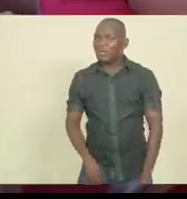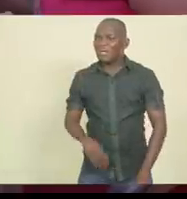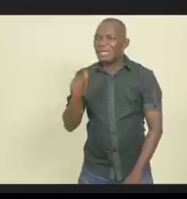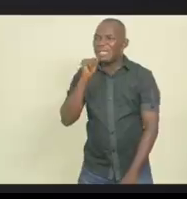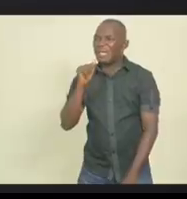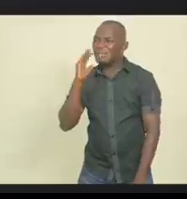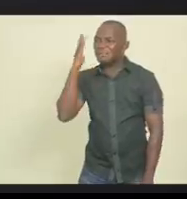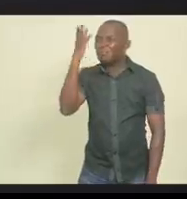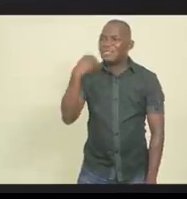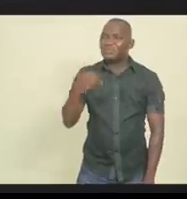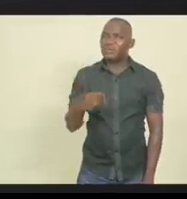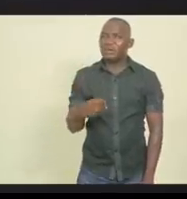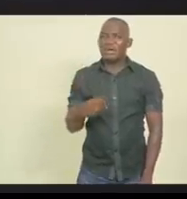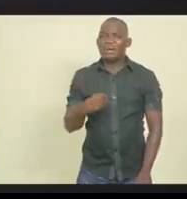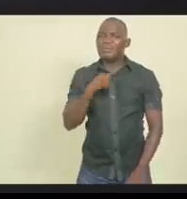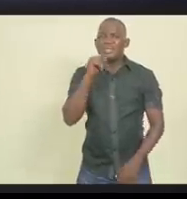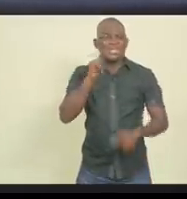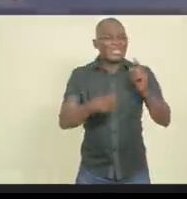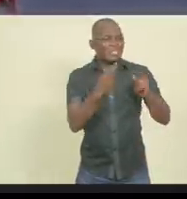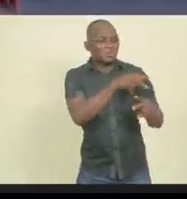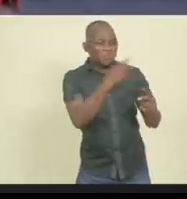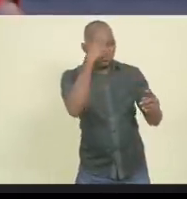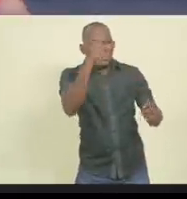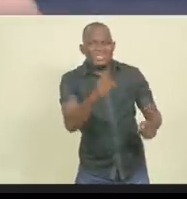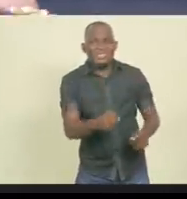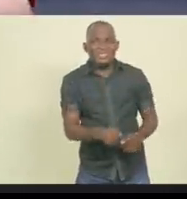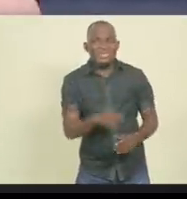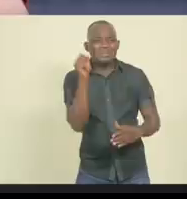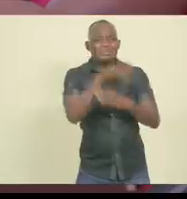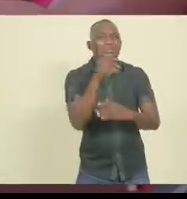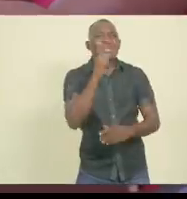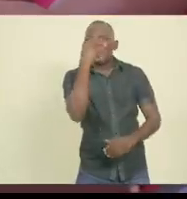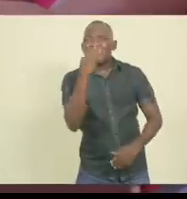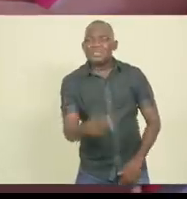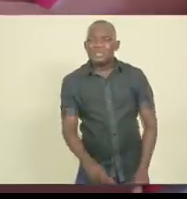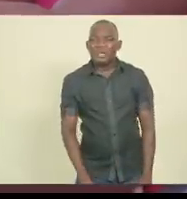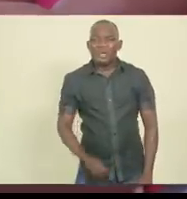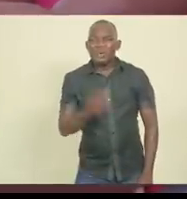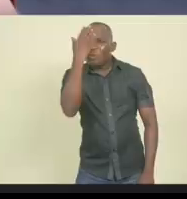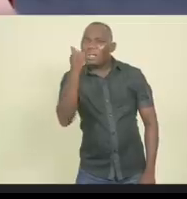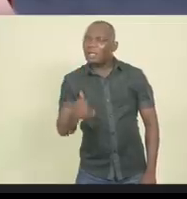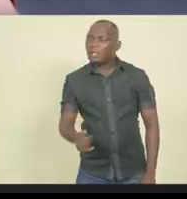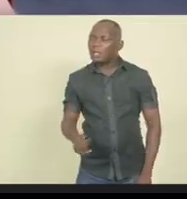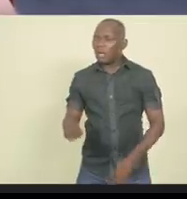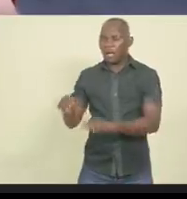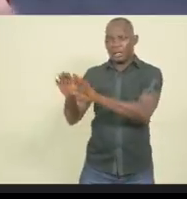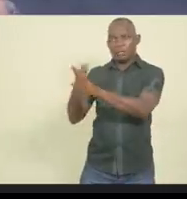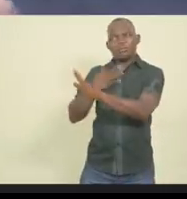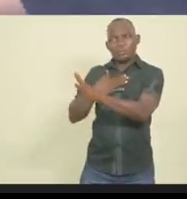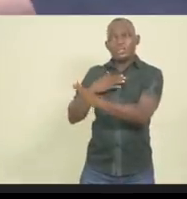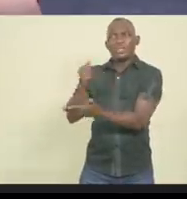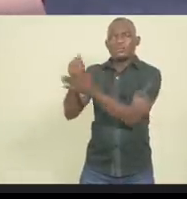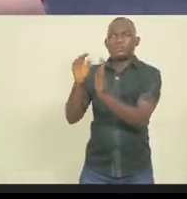is so precious. And I just don't understand these wicked people. How can they just be so... Coco, just do this,